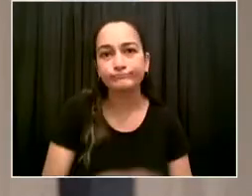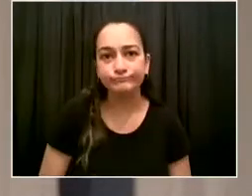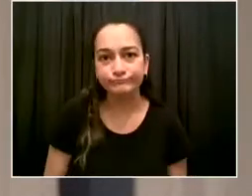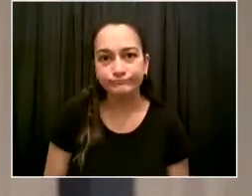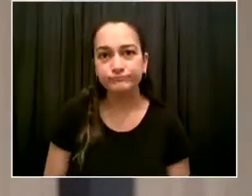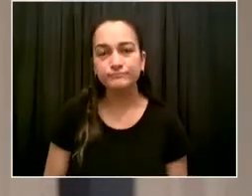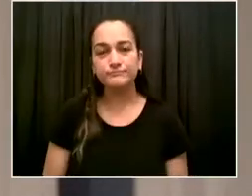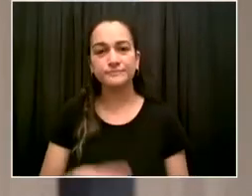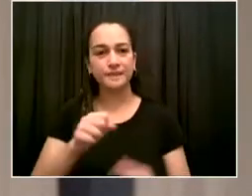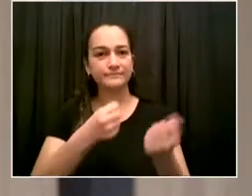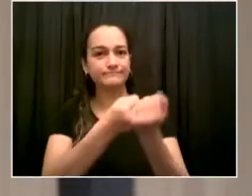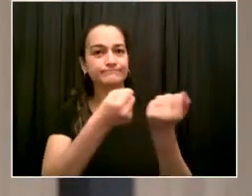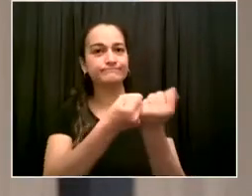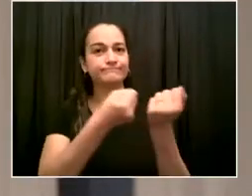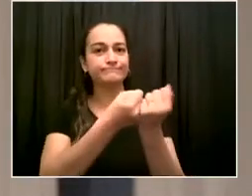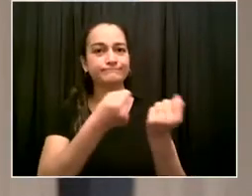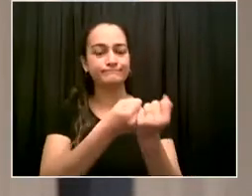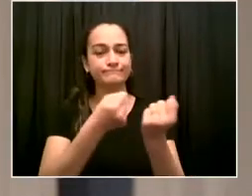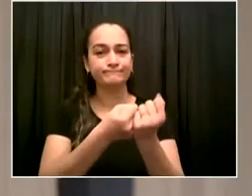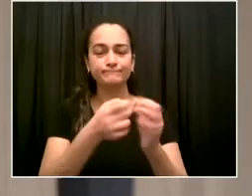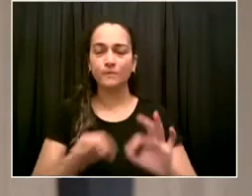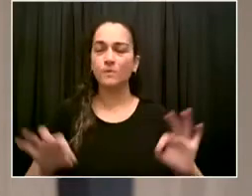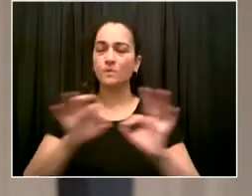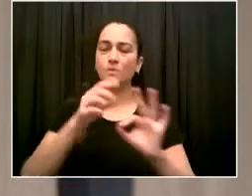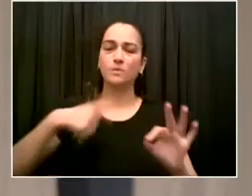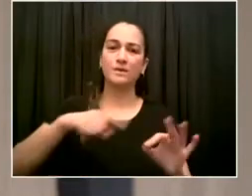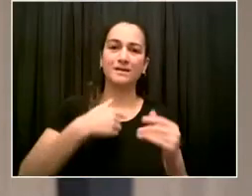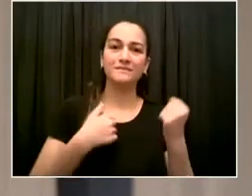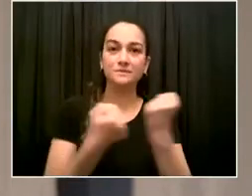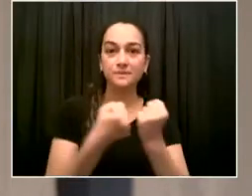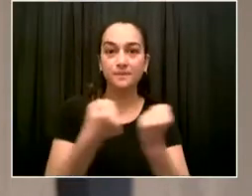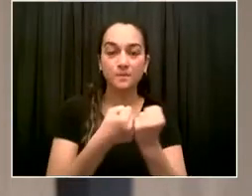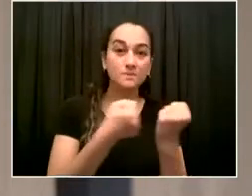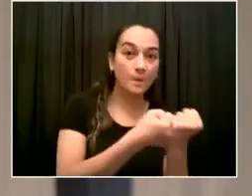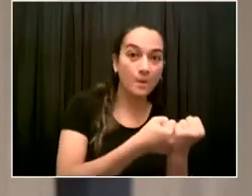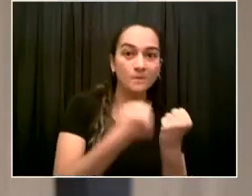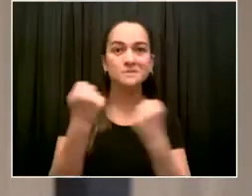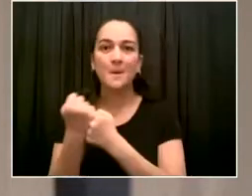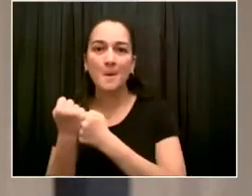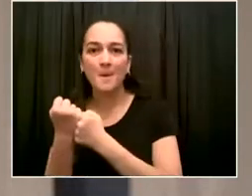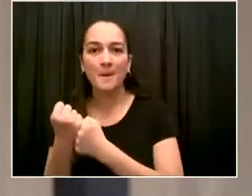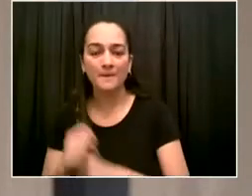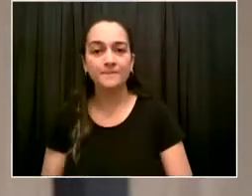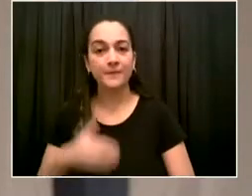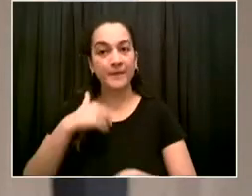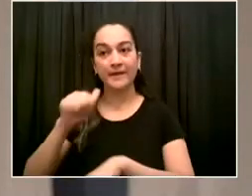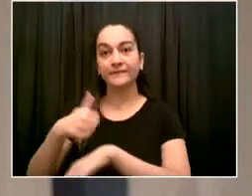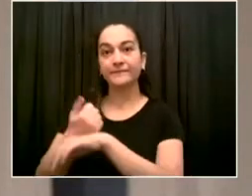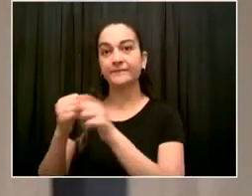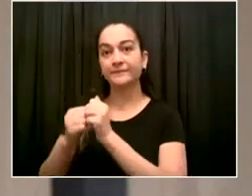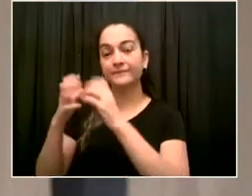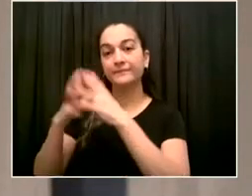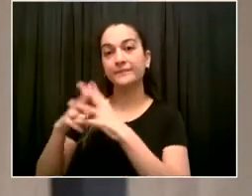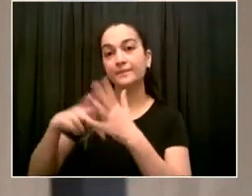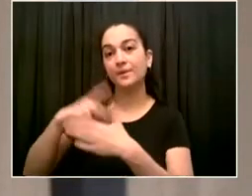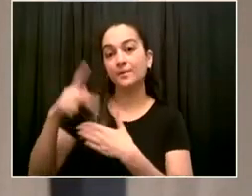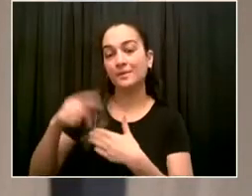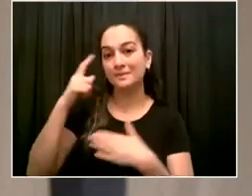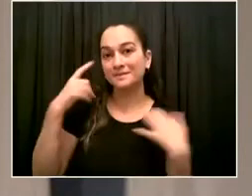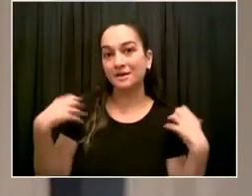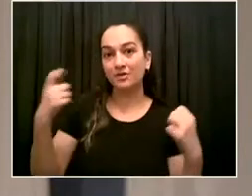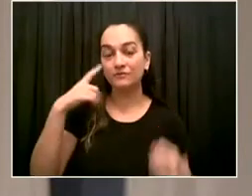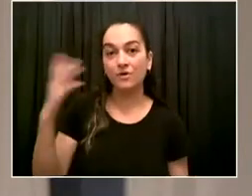citizens. Every program we've created and grown in the past 7 years, from NYC Care to NYC